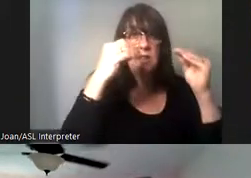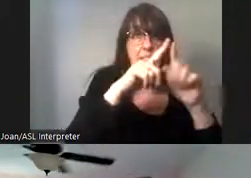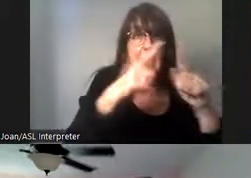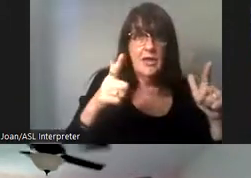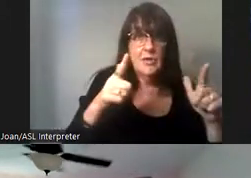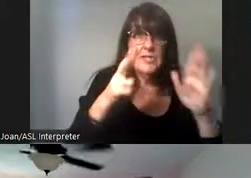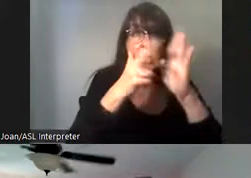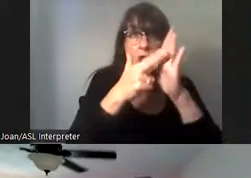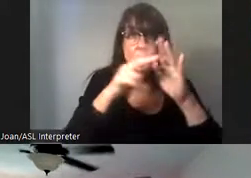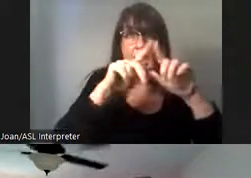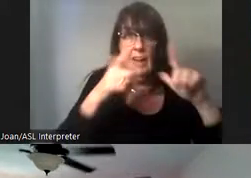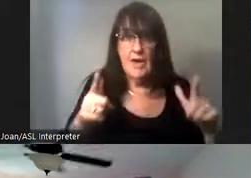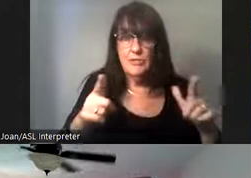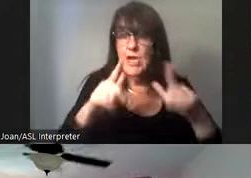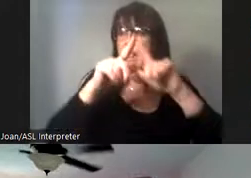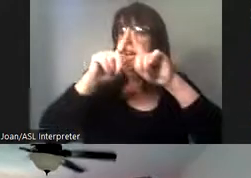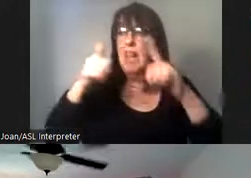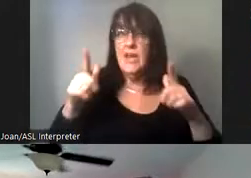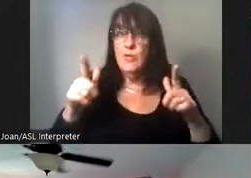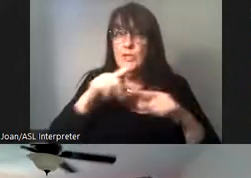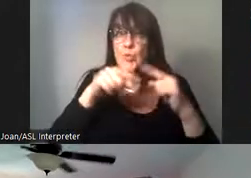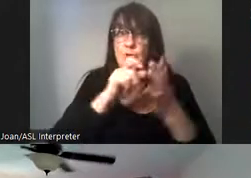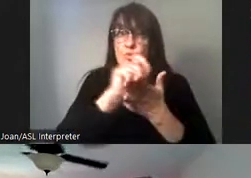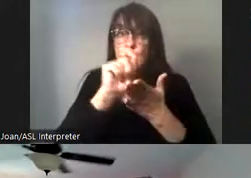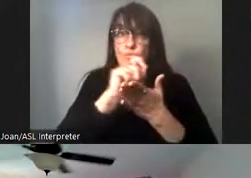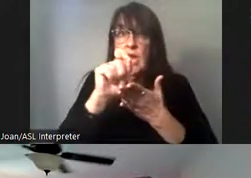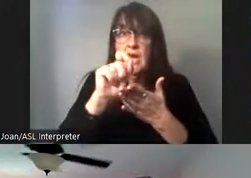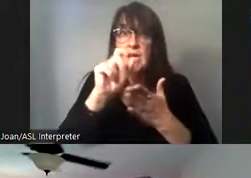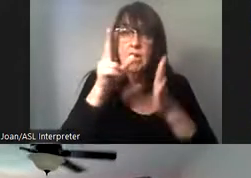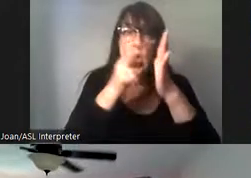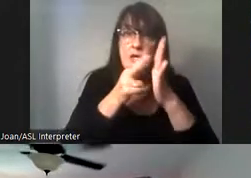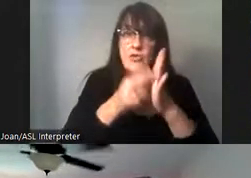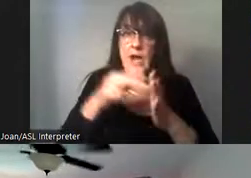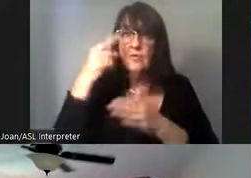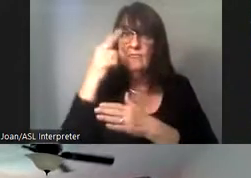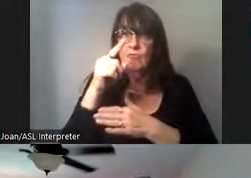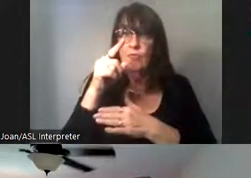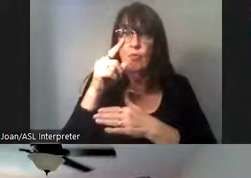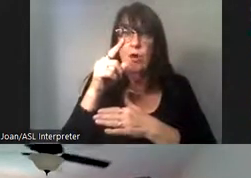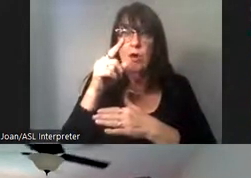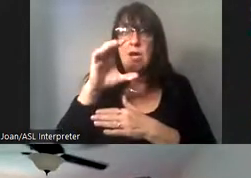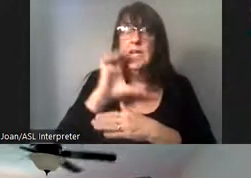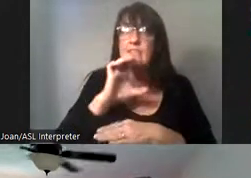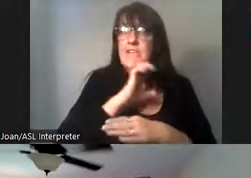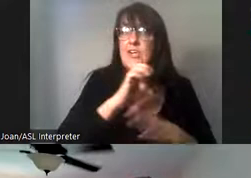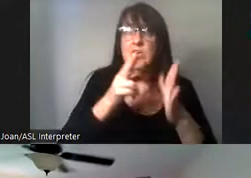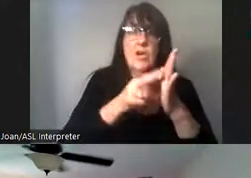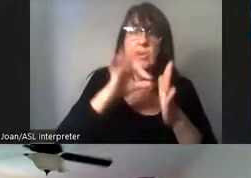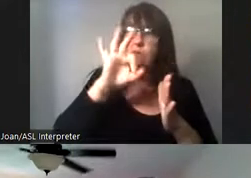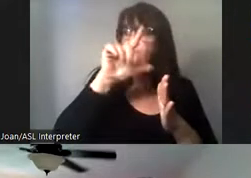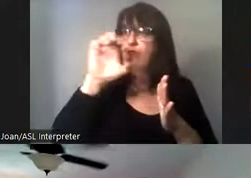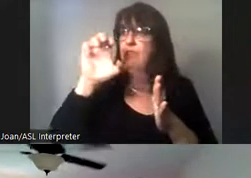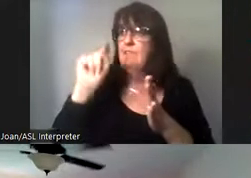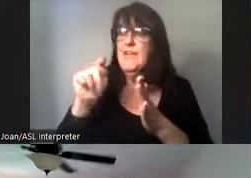contract language, and even language so that when you're writing a custodial contract or a cafeteria contract or a fleet contract